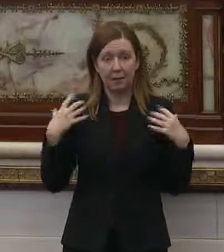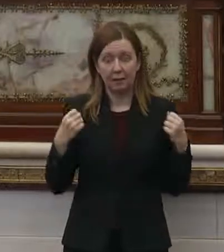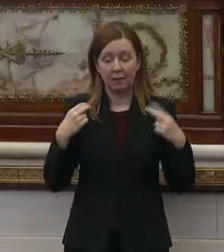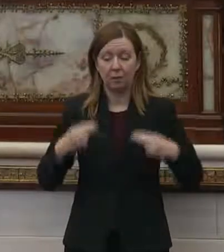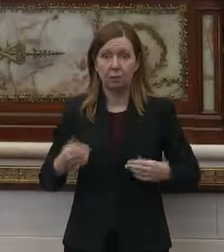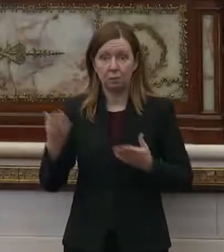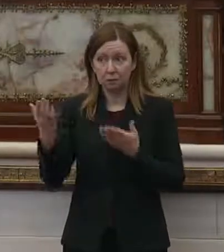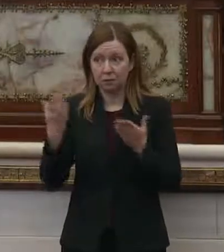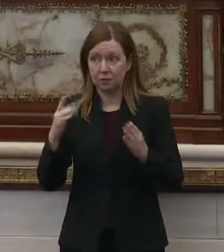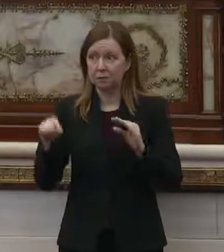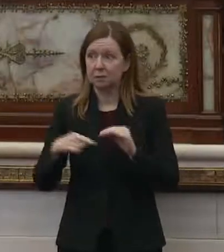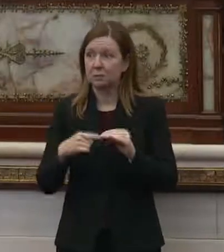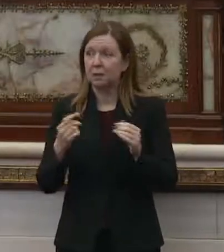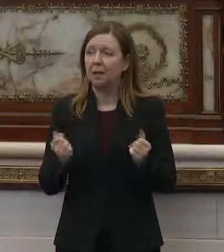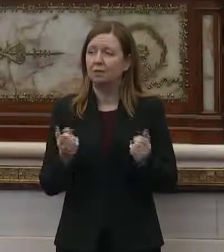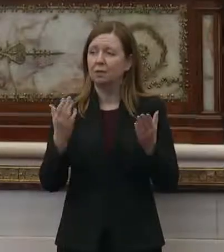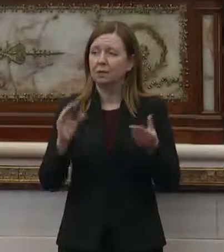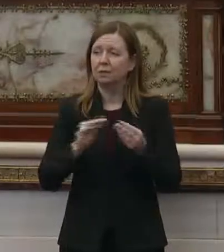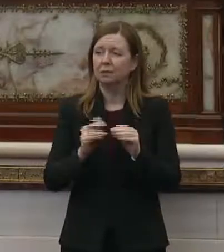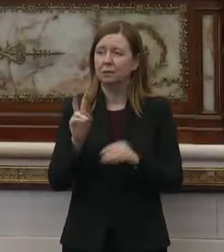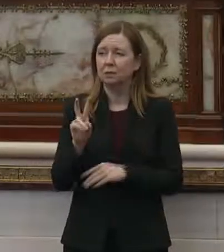Services regarding resolution number